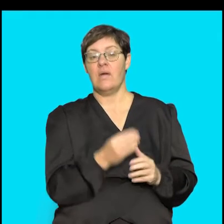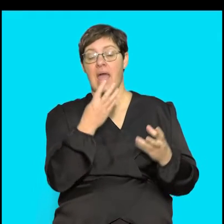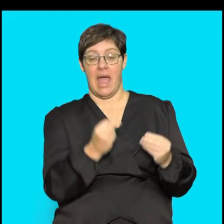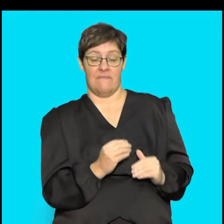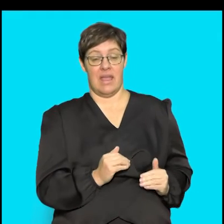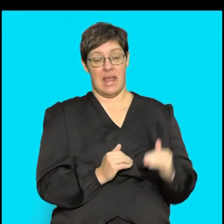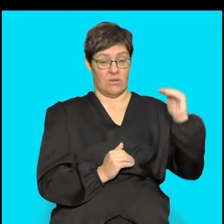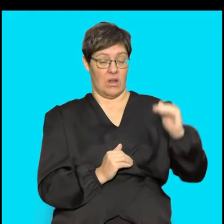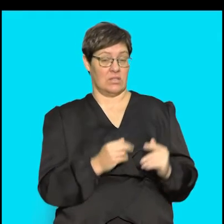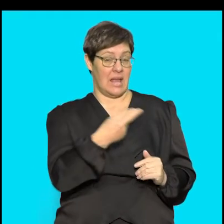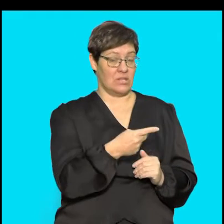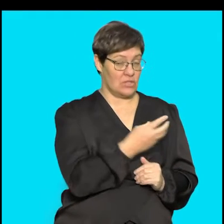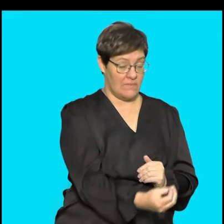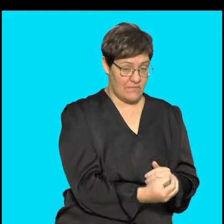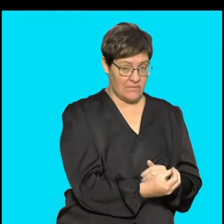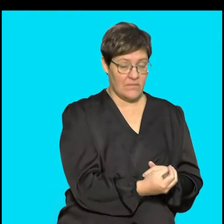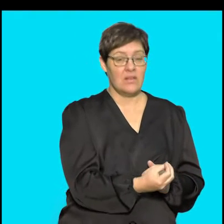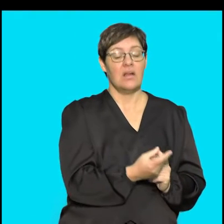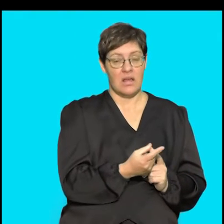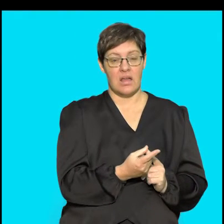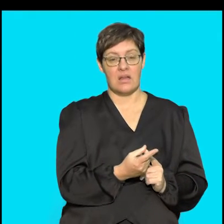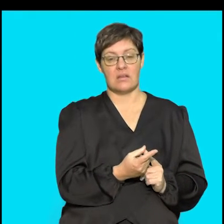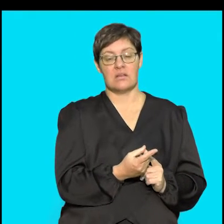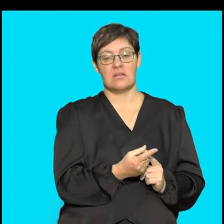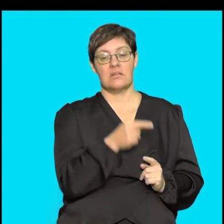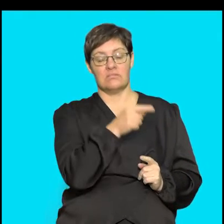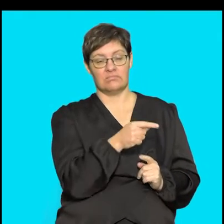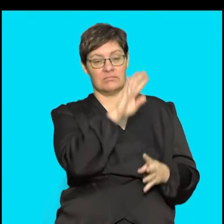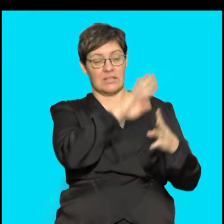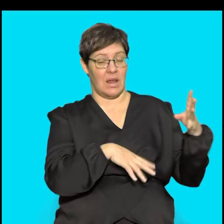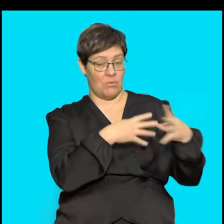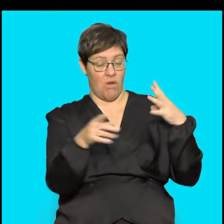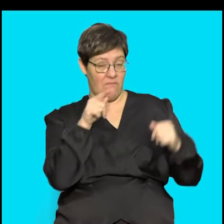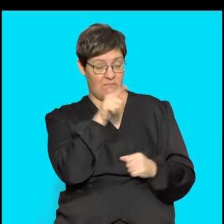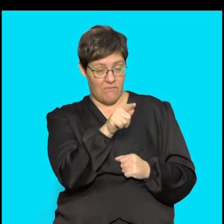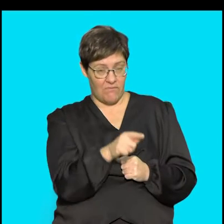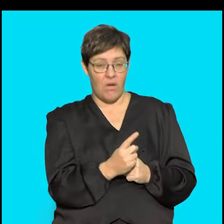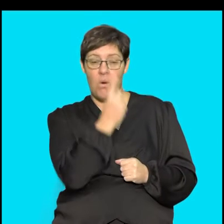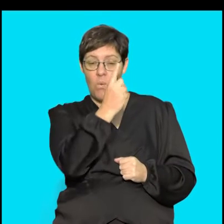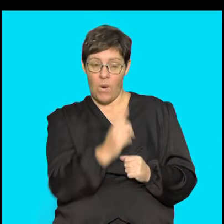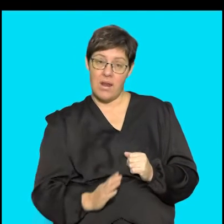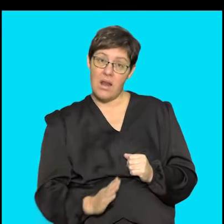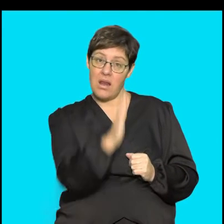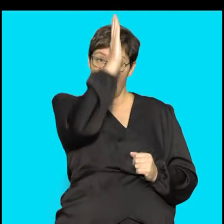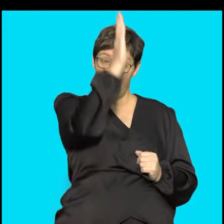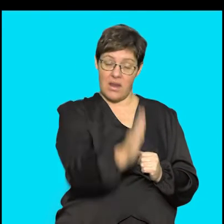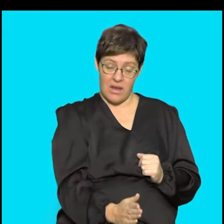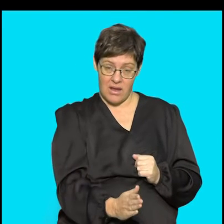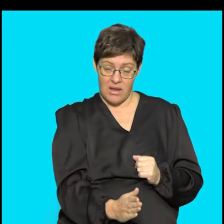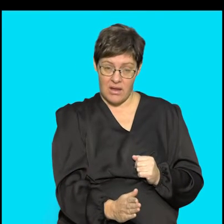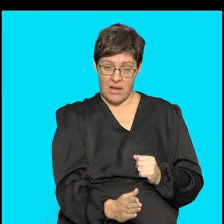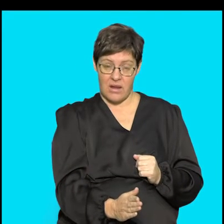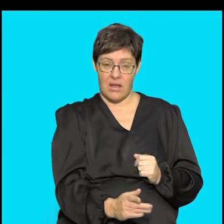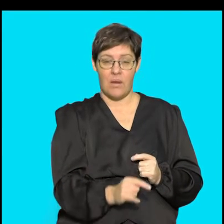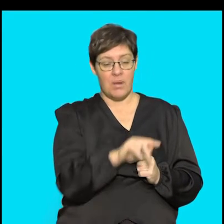we have an increase in concentration, the feature on your concentration time graphs is there's one vertical line.